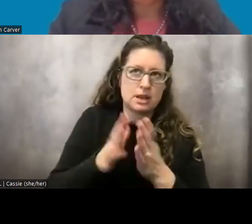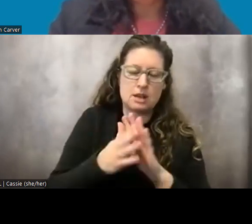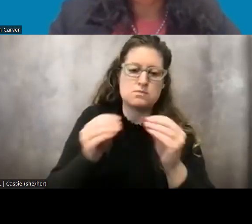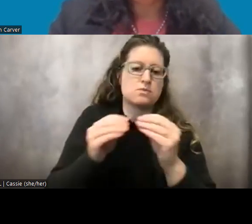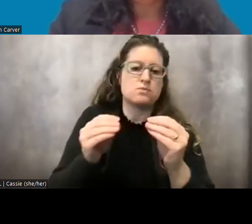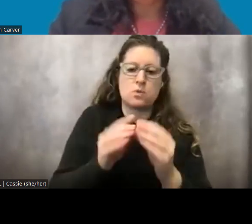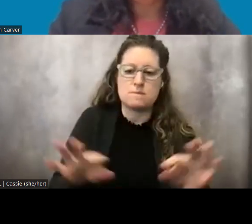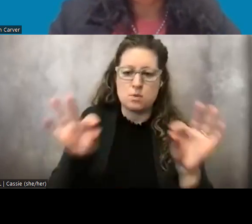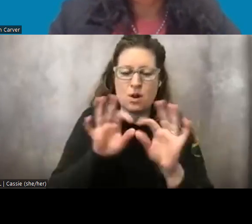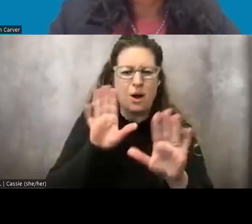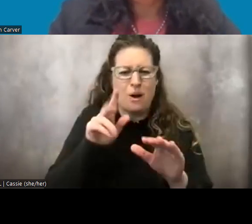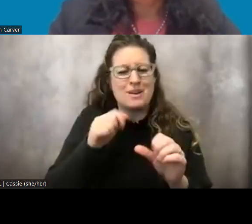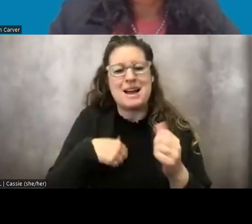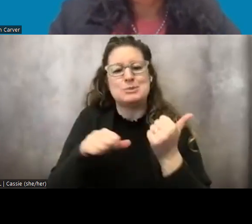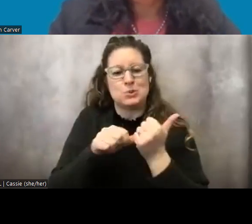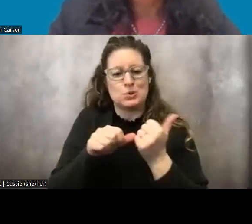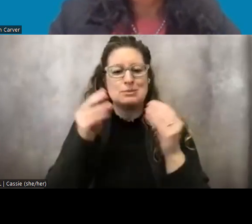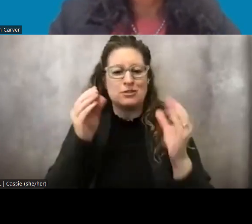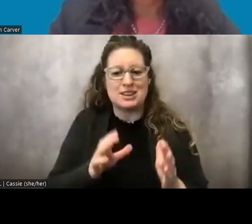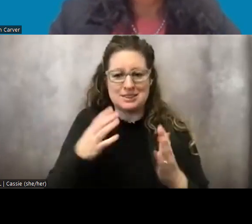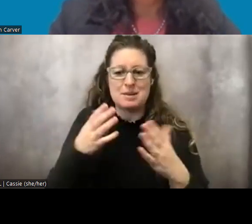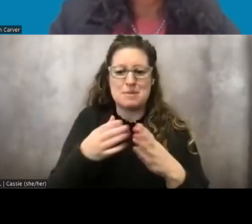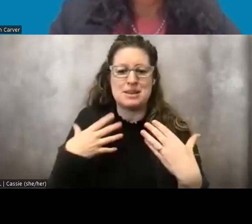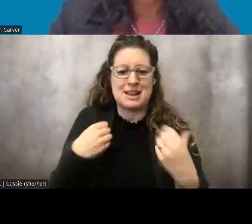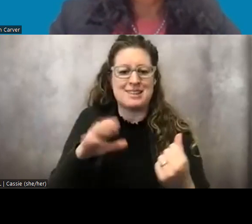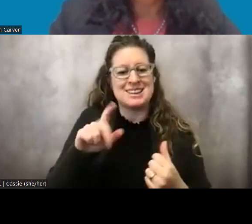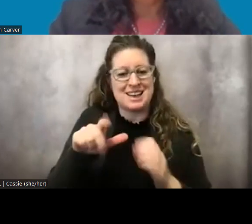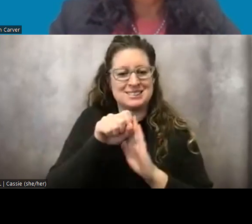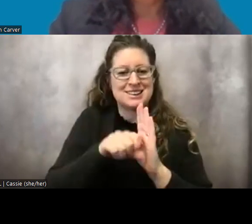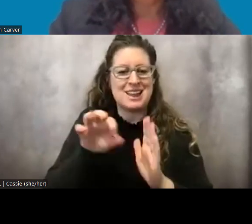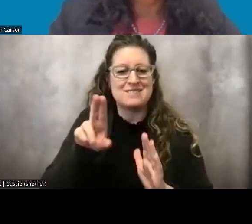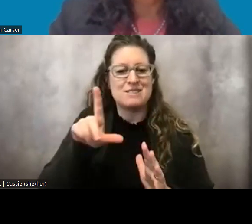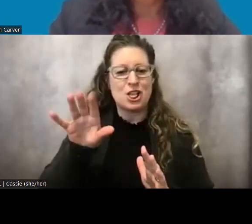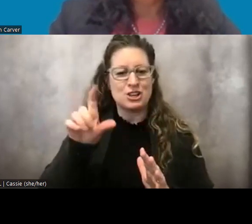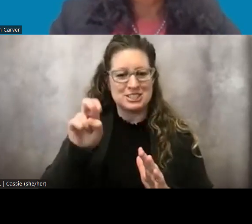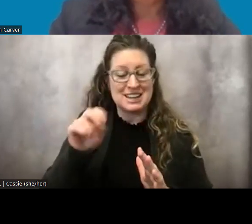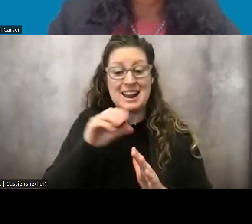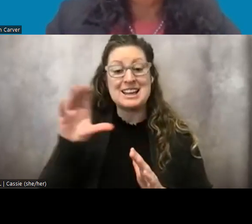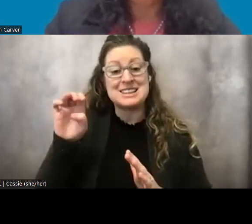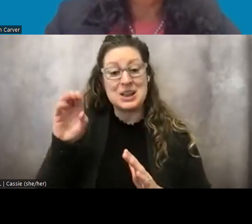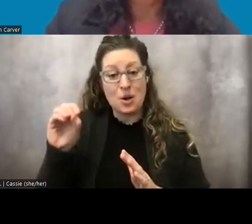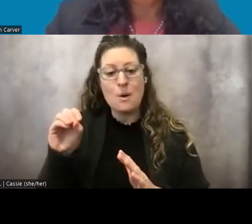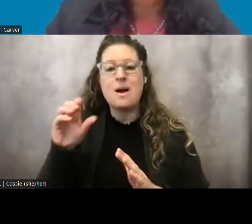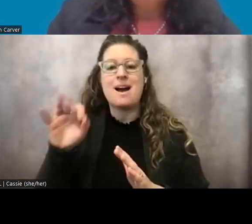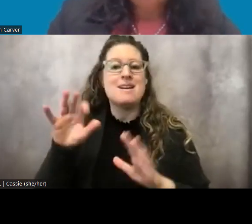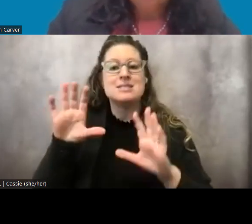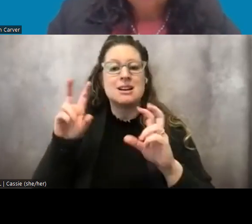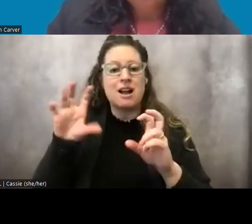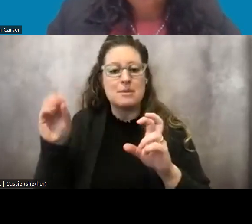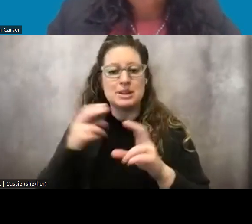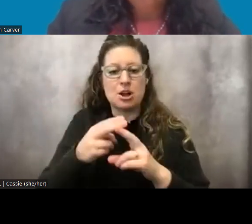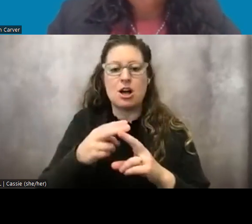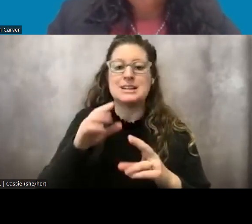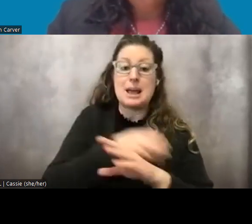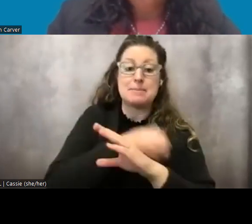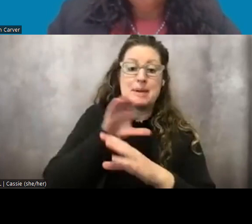background. I'm an associate professor of public health at Cal State Fullerton. And I also am the CEO of Empower It to Exhale, which focuses on sustainable